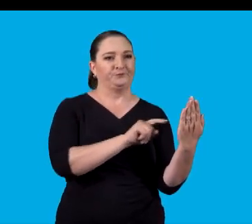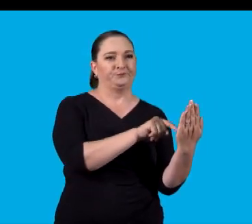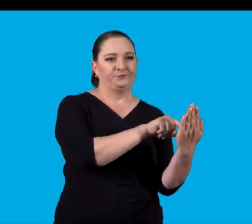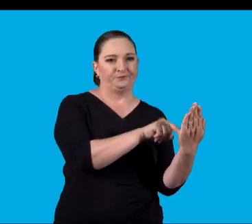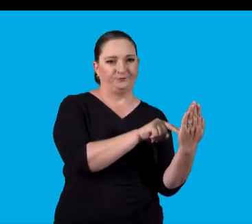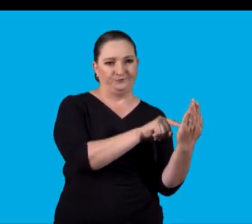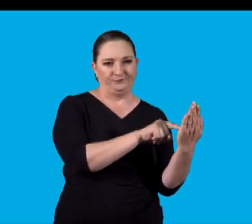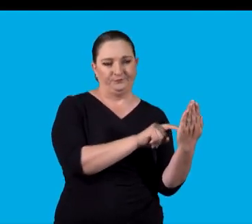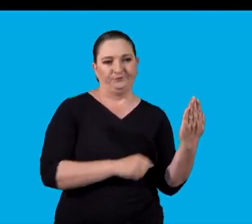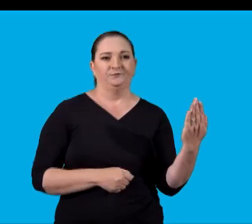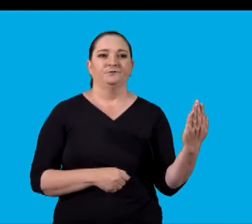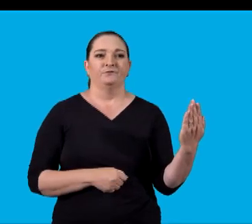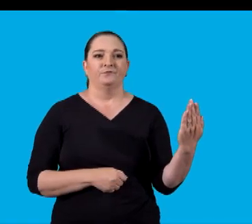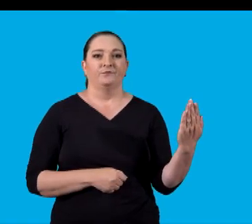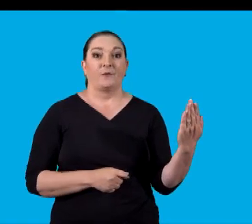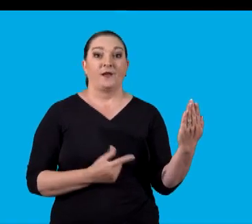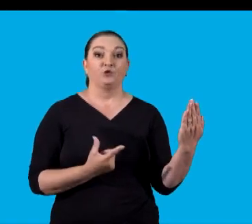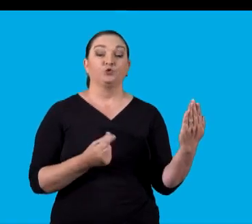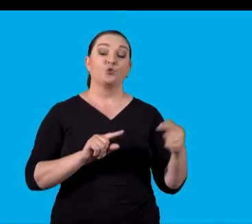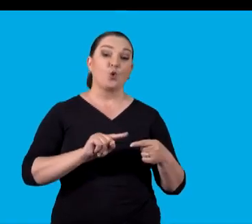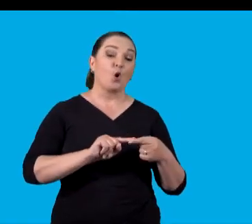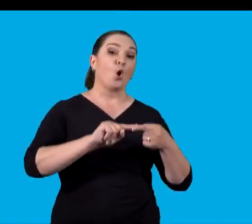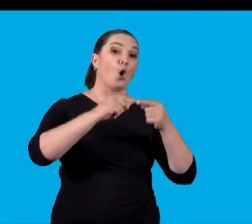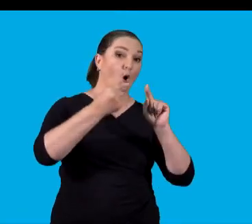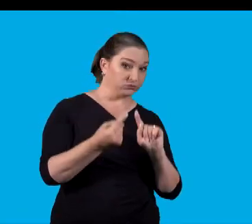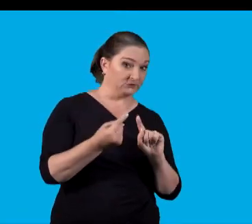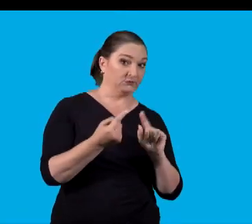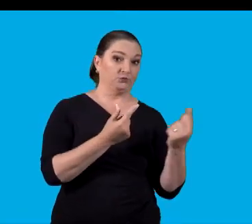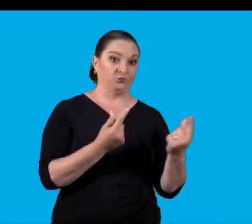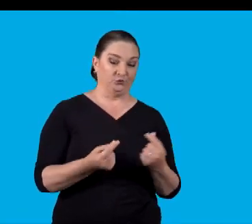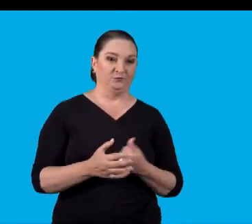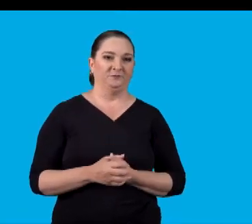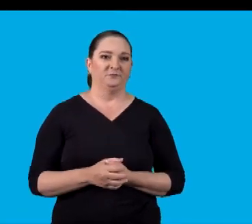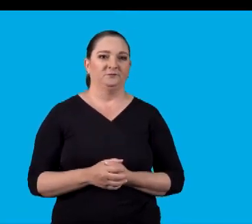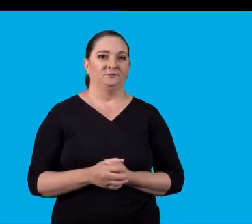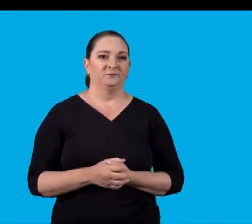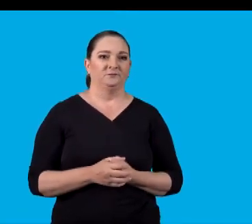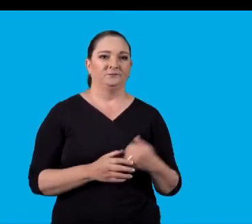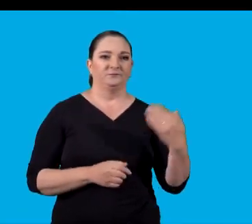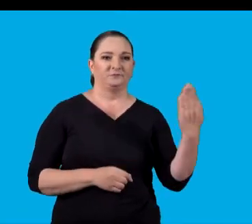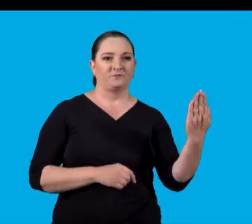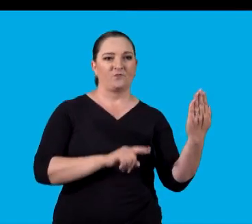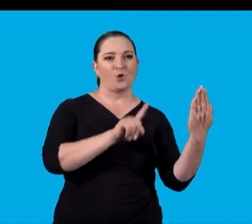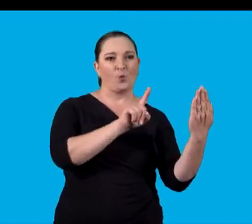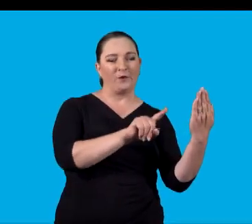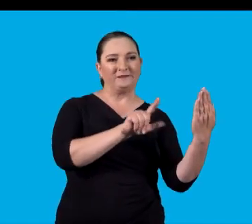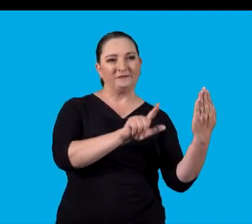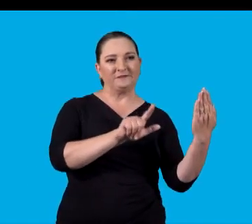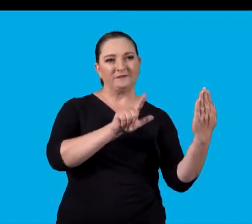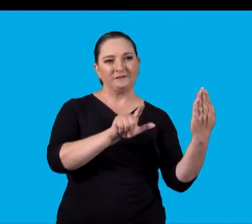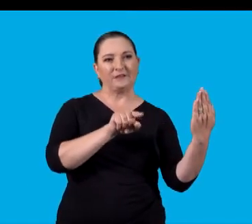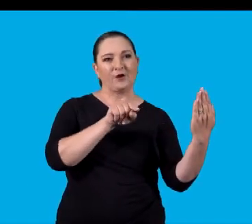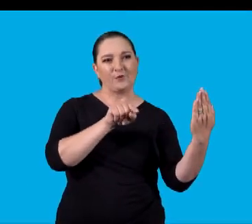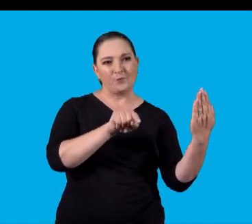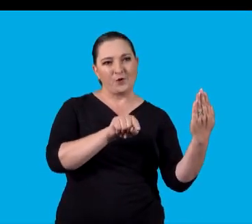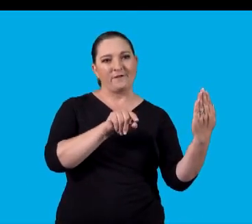75,500 plus 75.5. I do opposite of the sign, and then I get 177.5. And that's